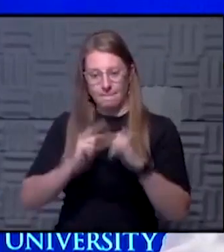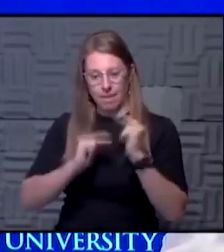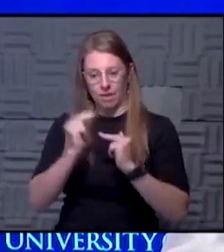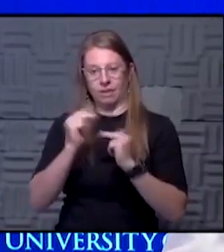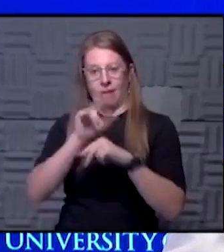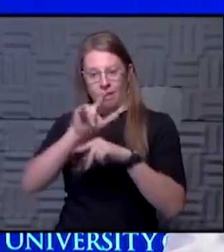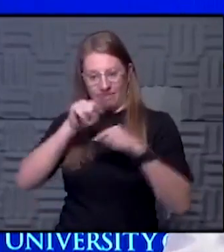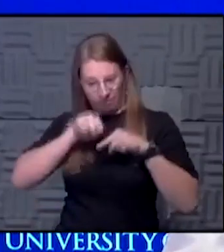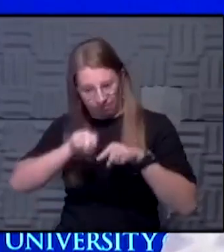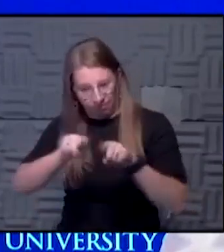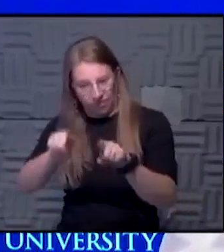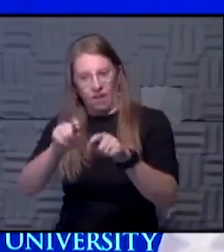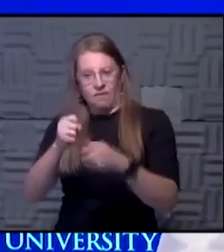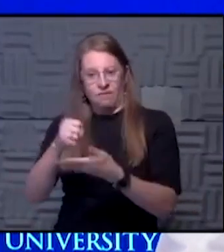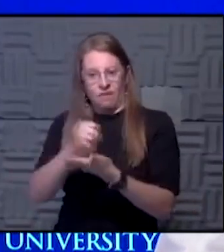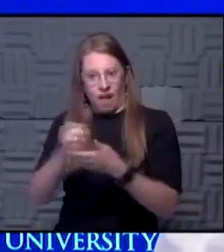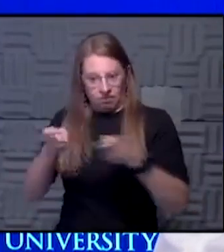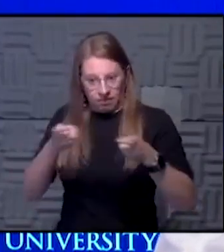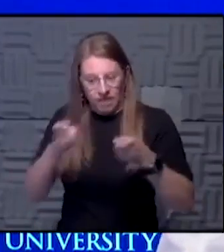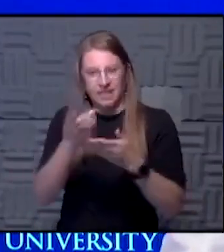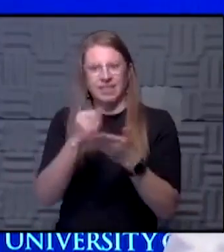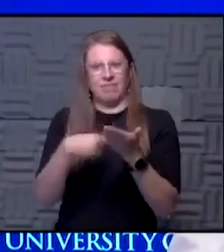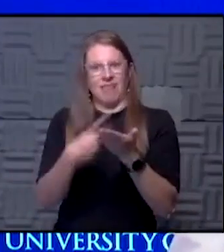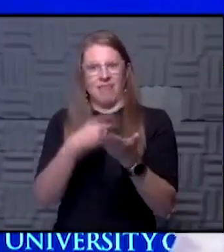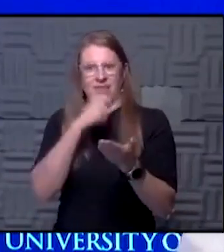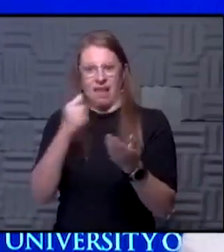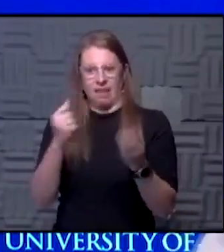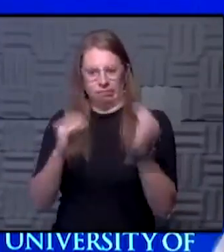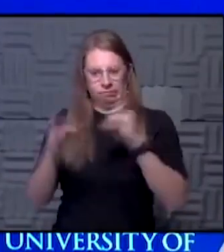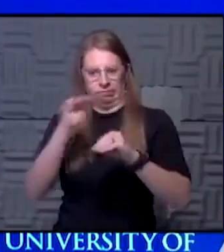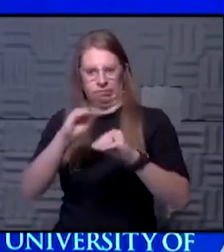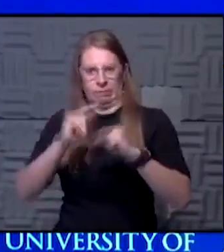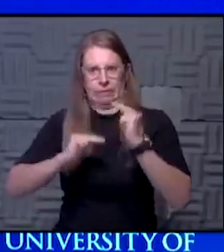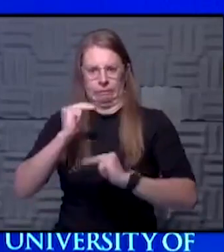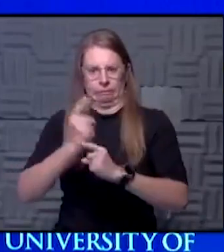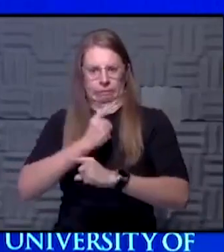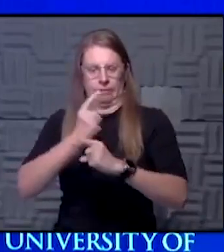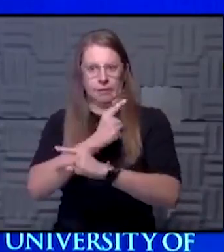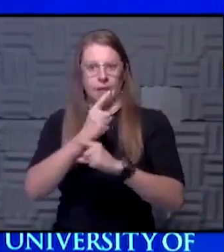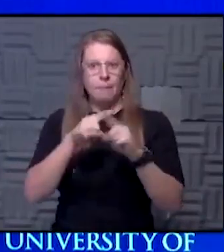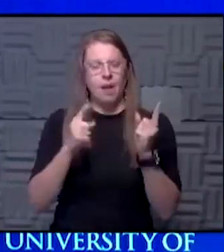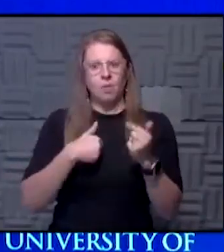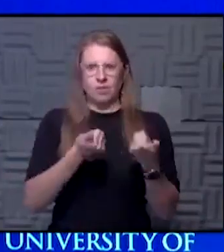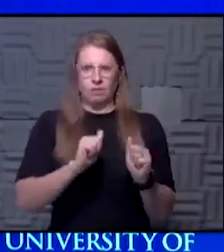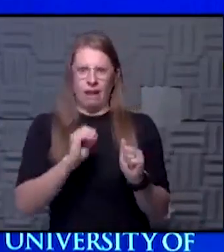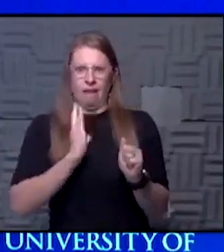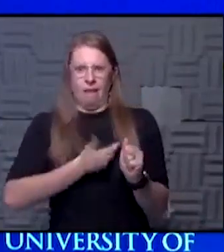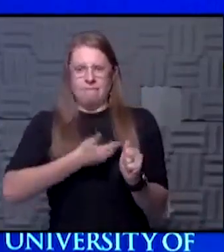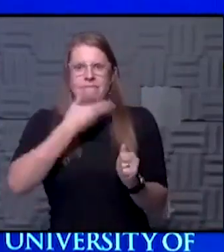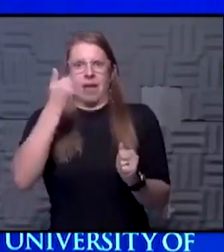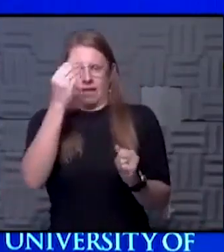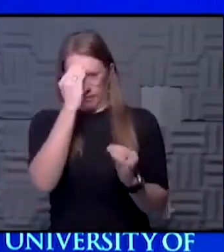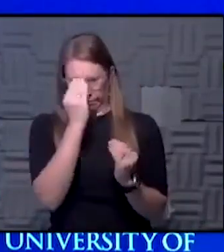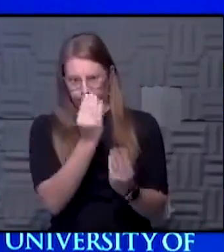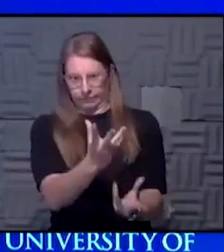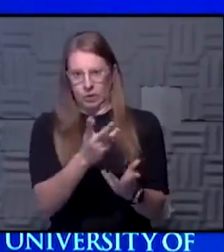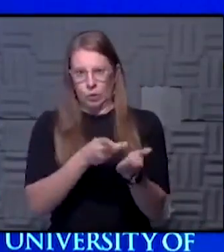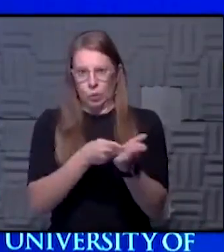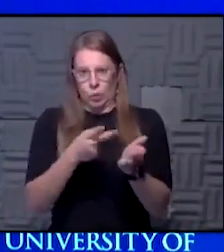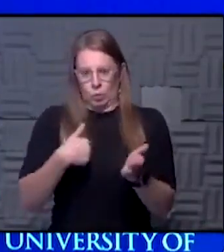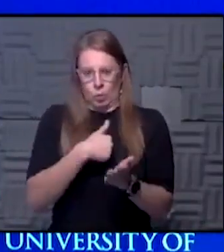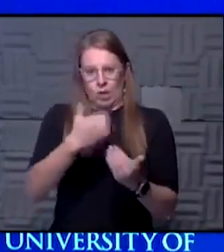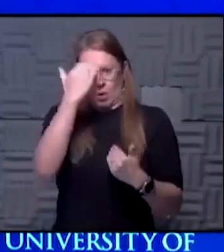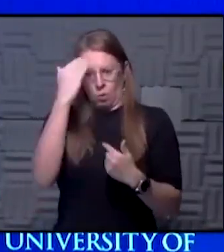while we fly it, and sometimes the parts don't fit. So we do the very best we can at telling you the truth of what we know. And here's what we